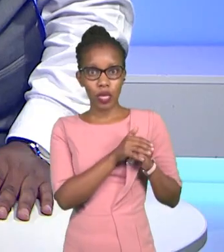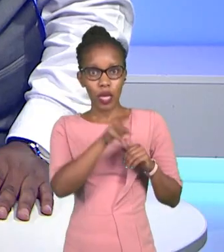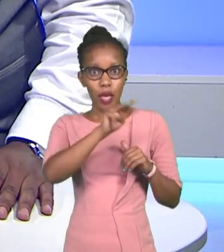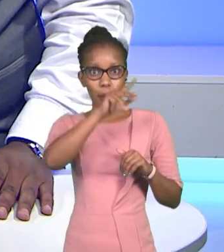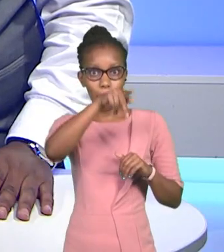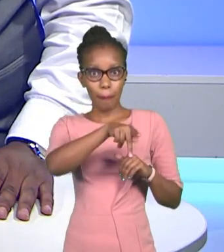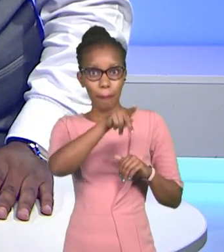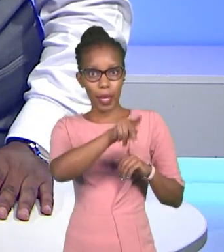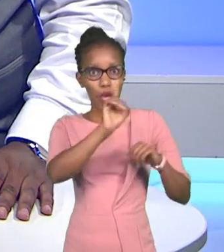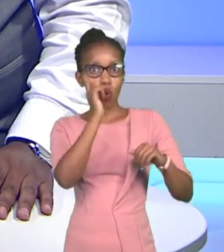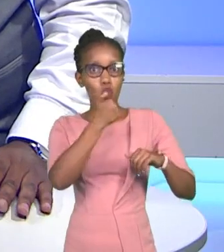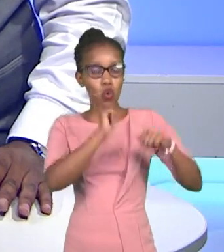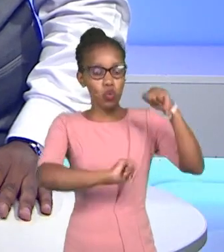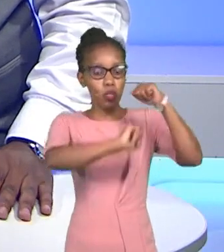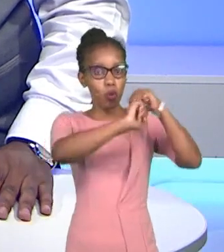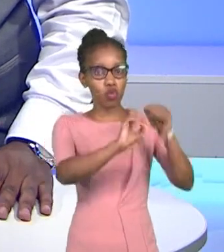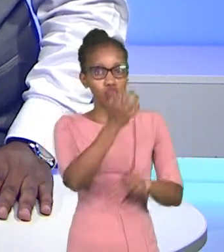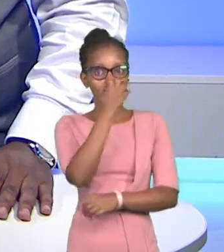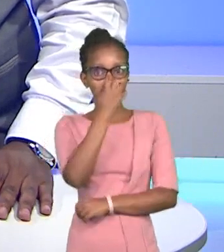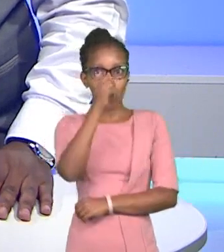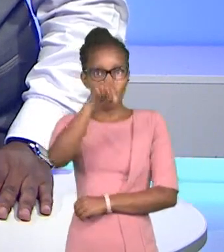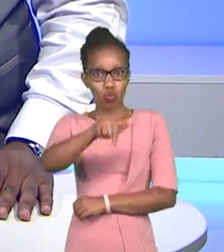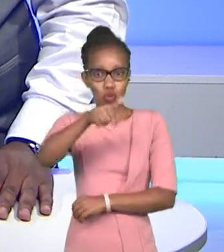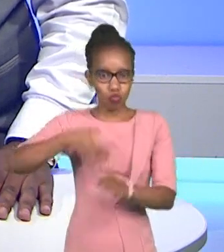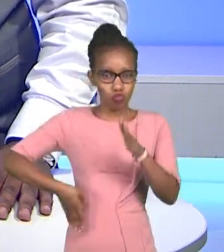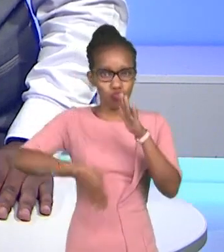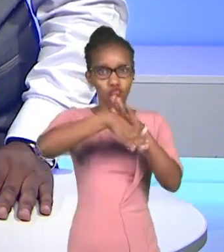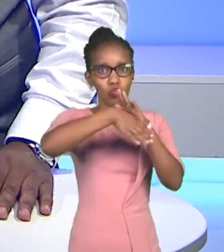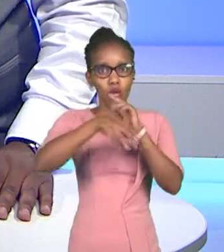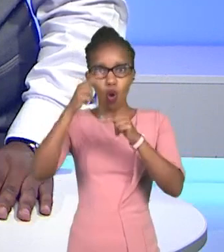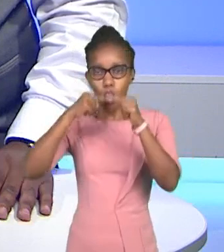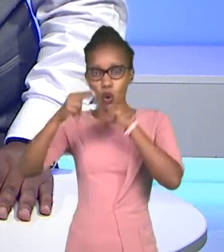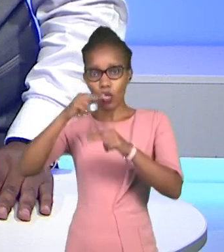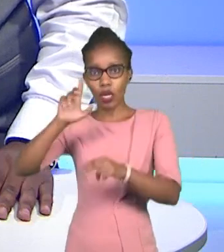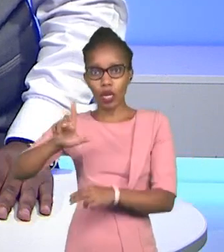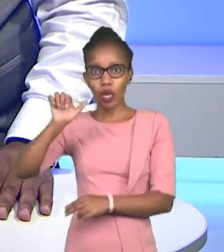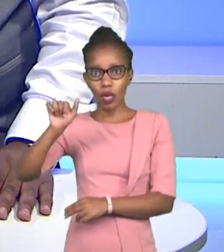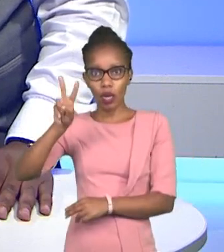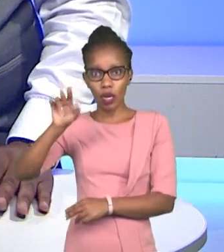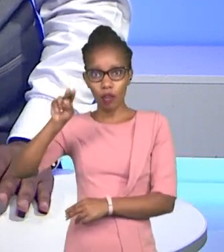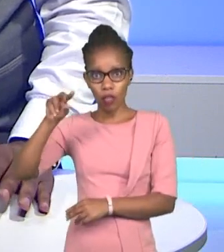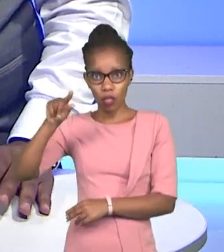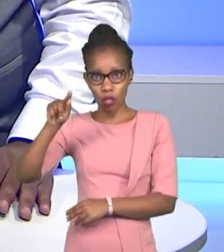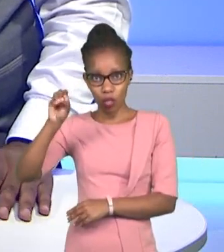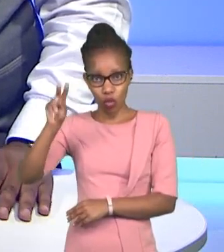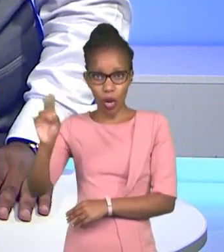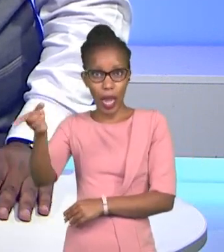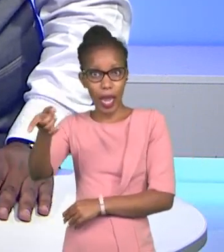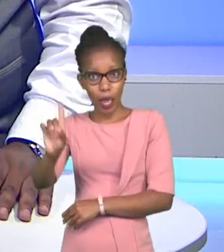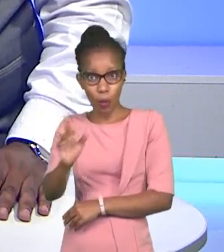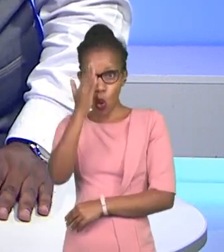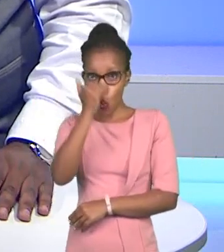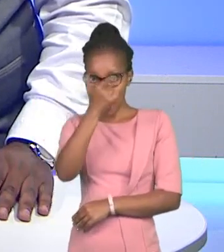Members of Parliament allied to Deputy President William Ruto were ejected from a hotel in Lavington, Nairobi by police officers for allegedly going